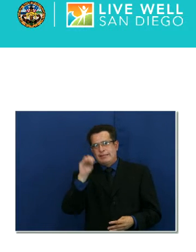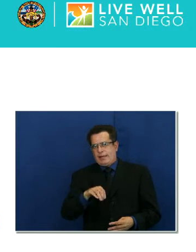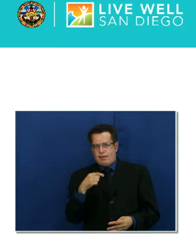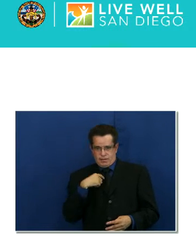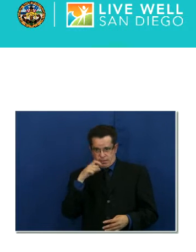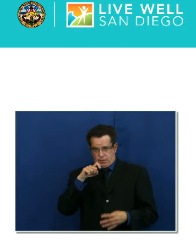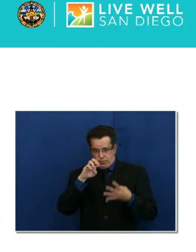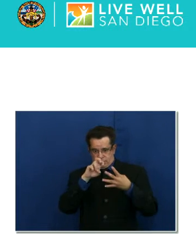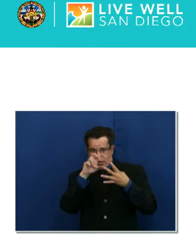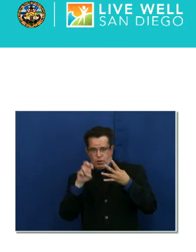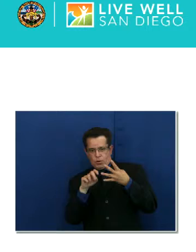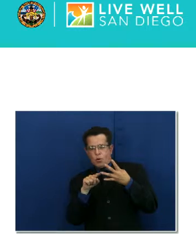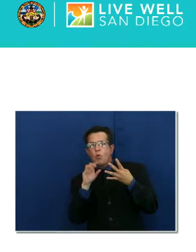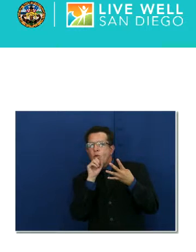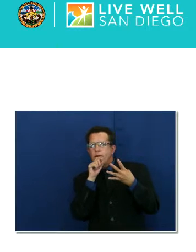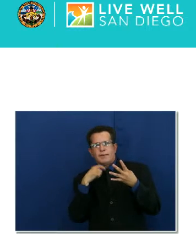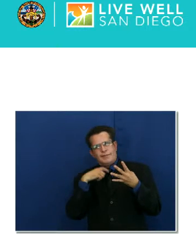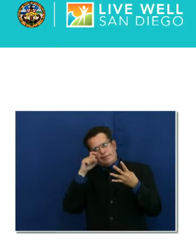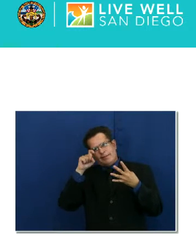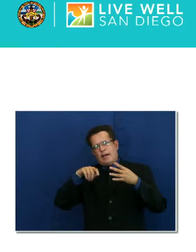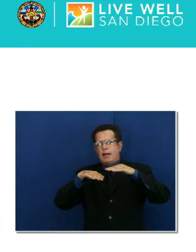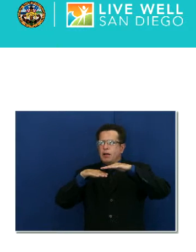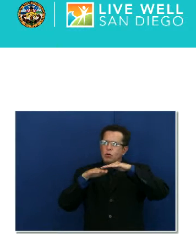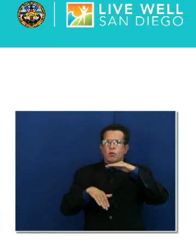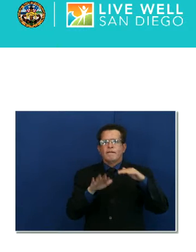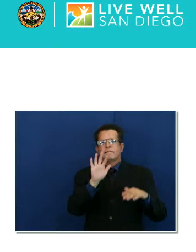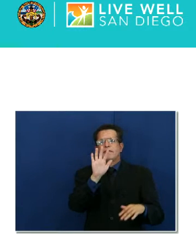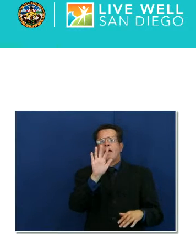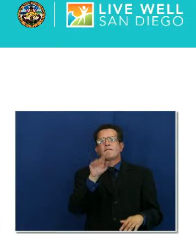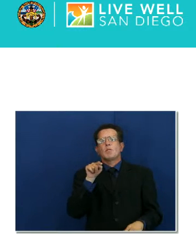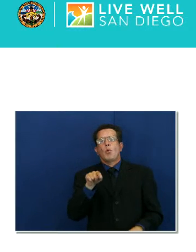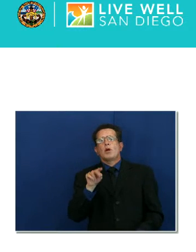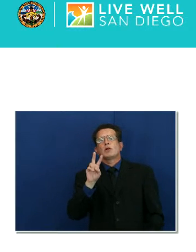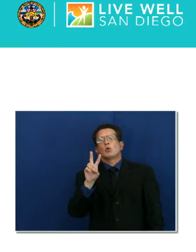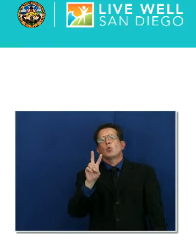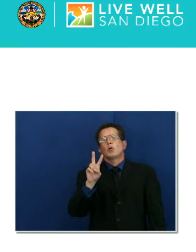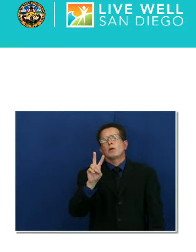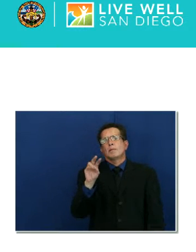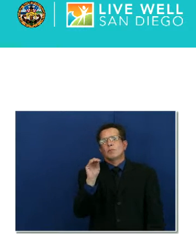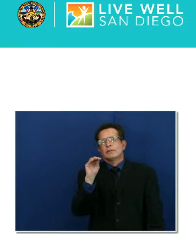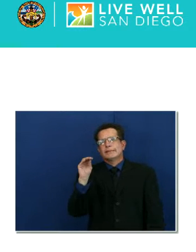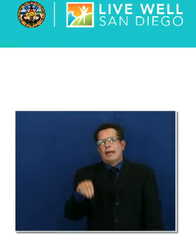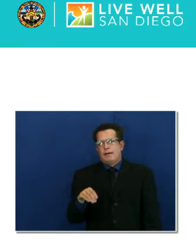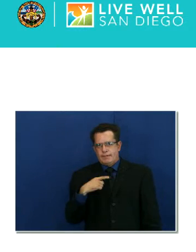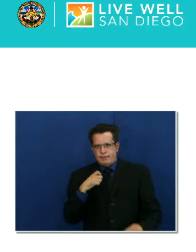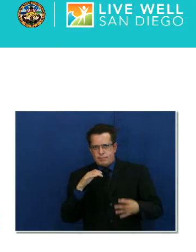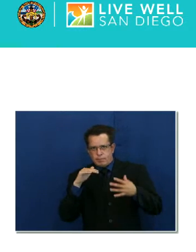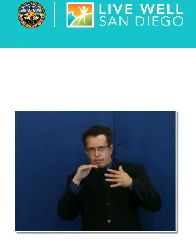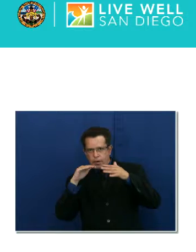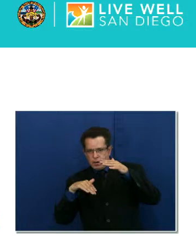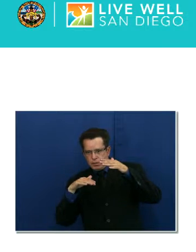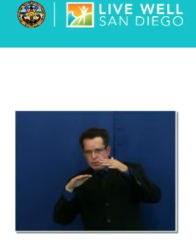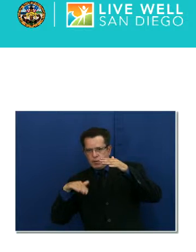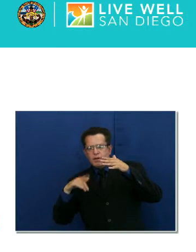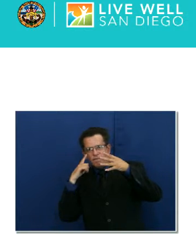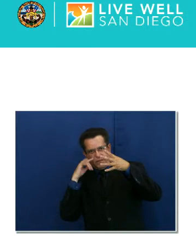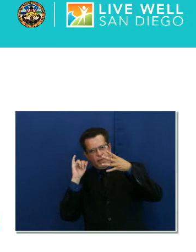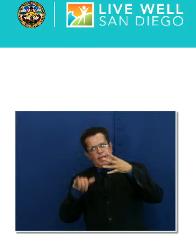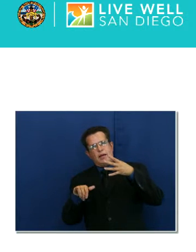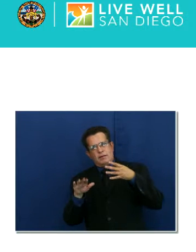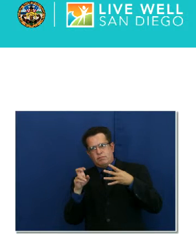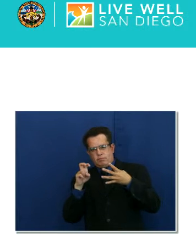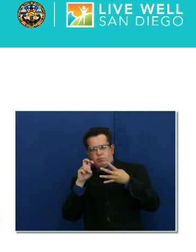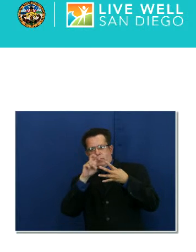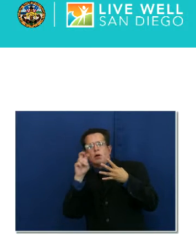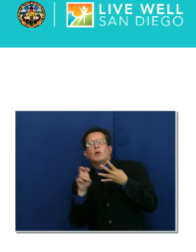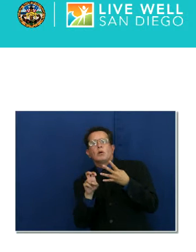the orange tier, we have to be less than 5.2% for the lowest quartiles or